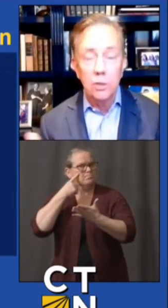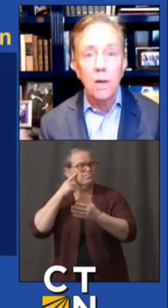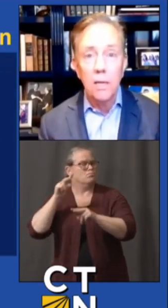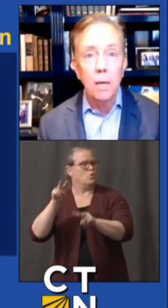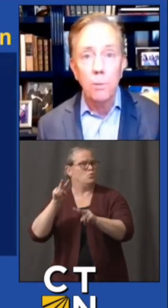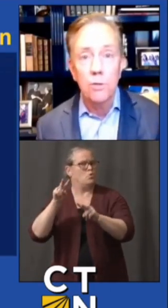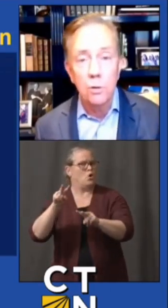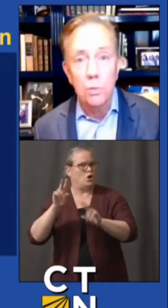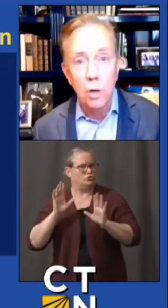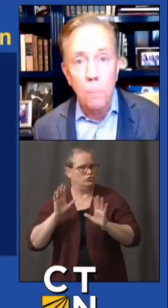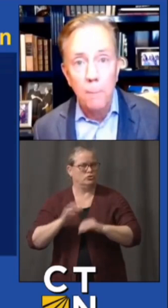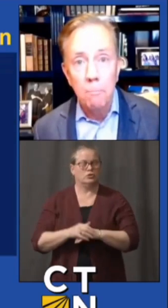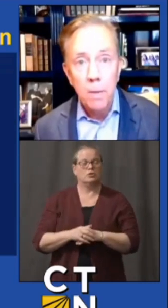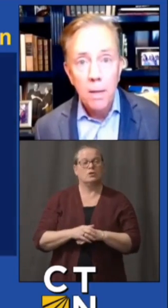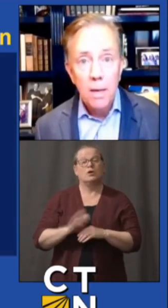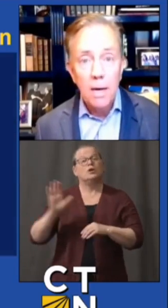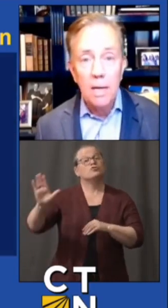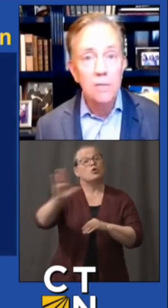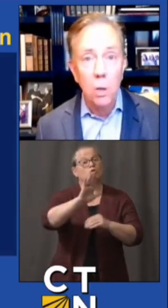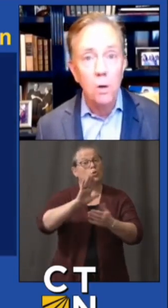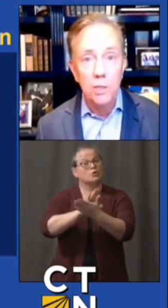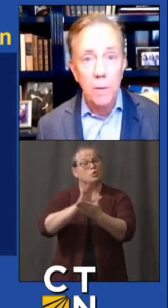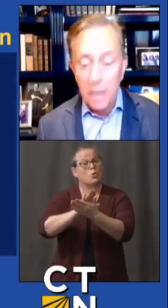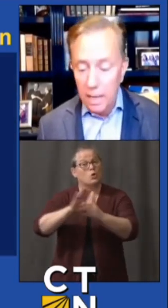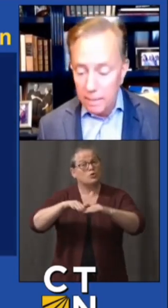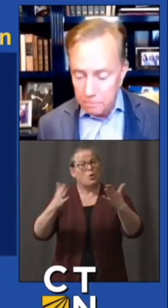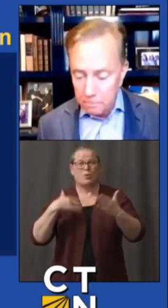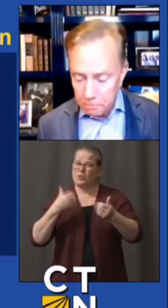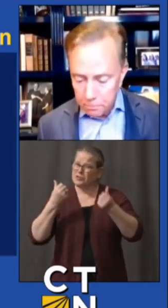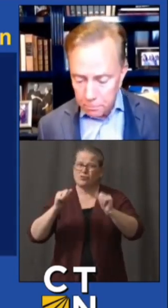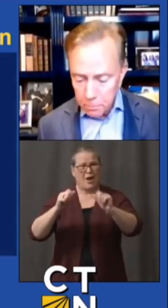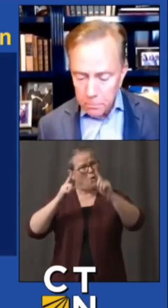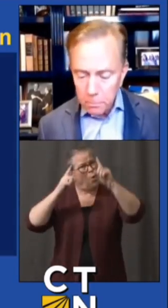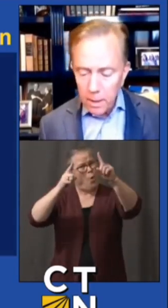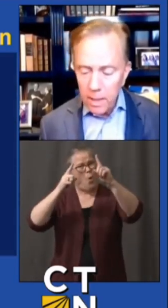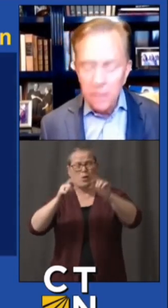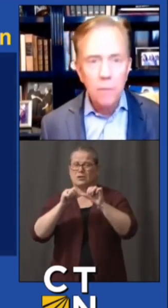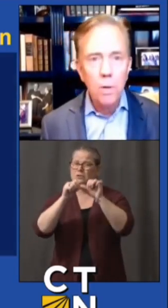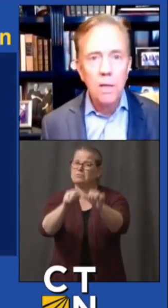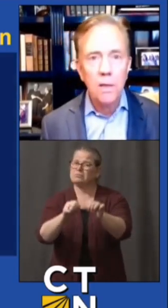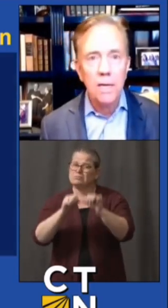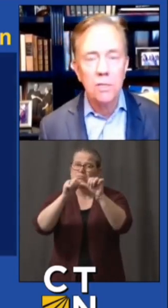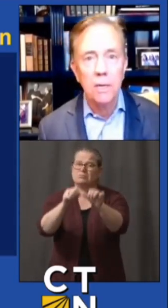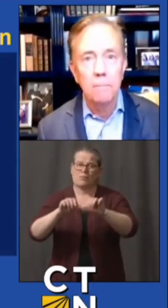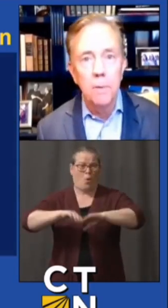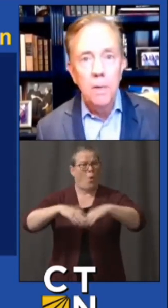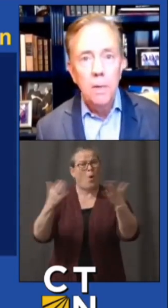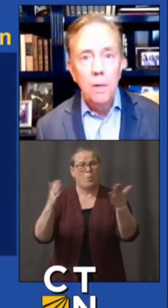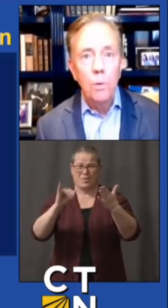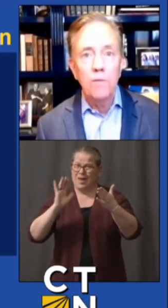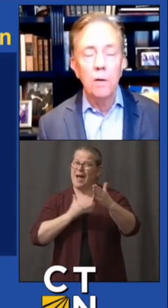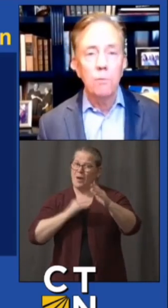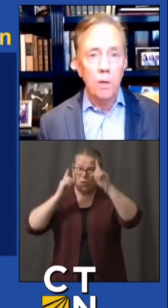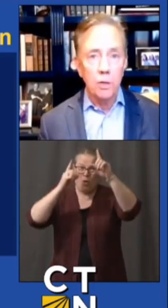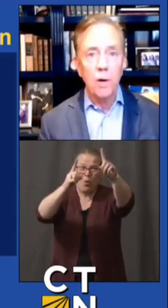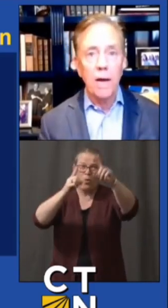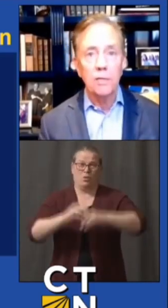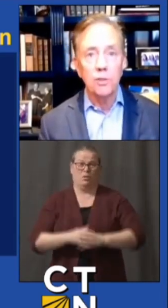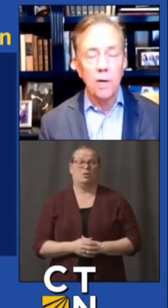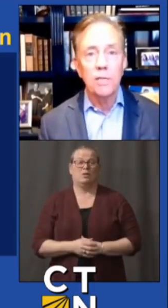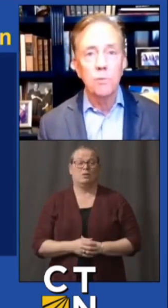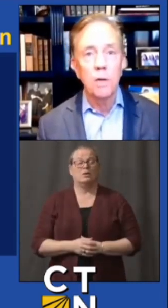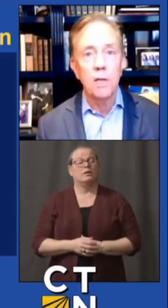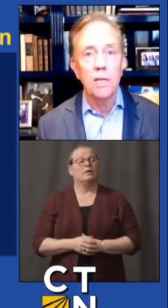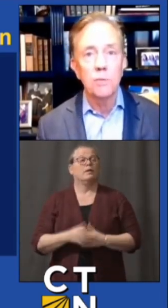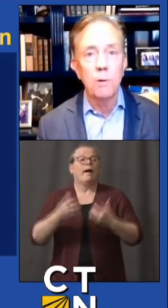try and keep your schools open as long as we can. And one of the things we've done with our track and